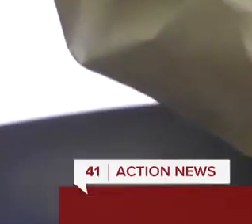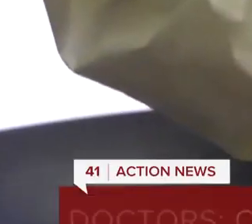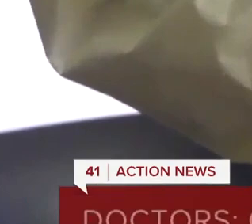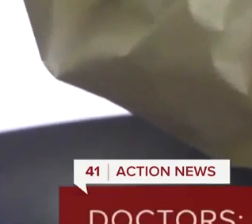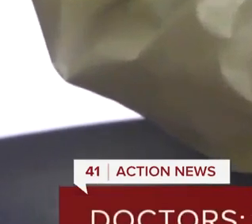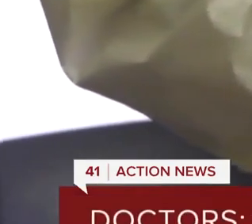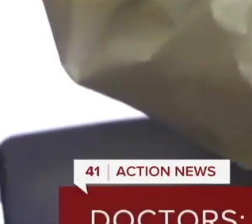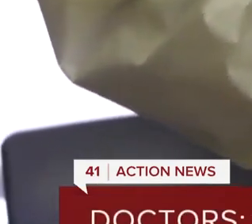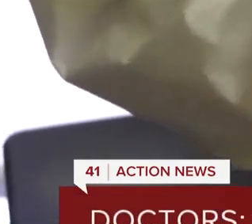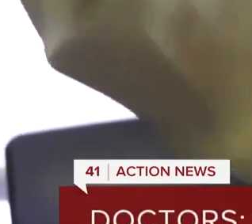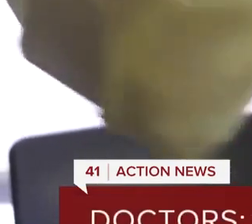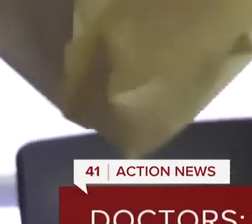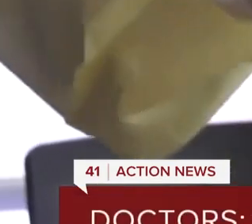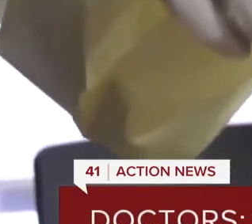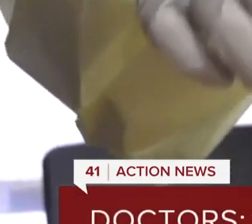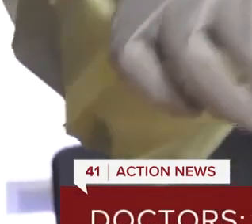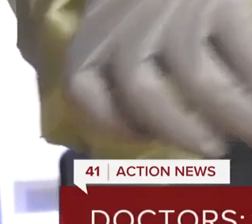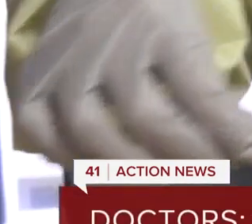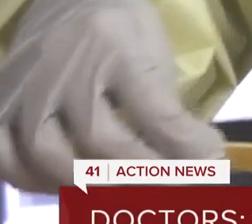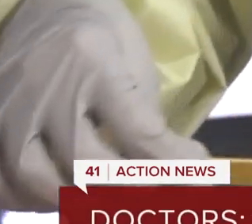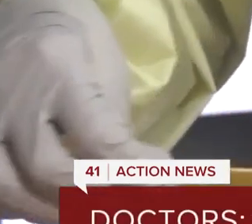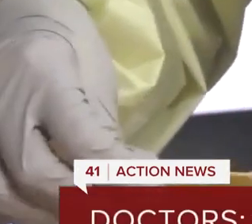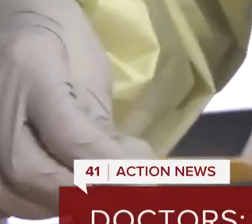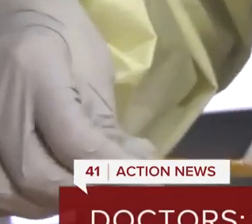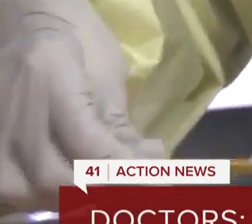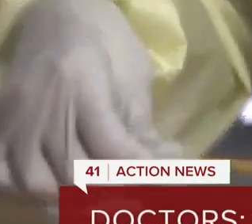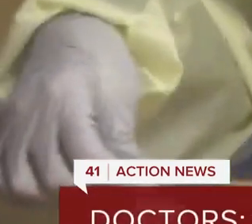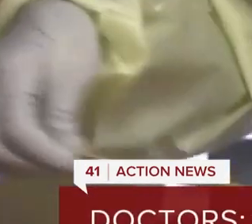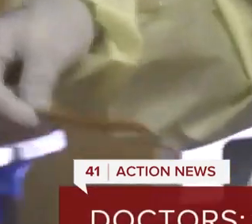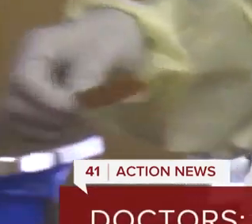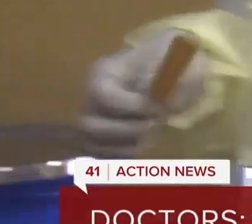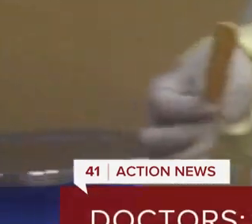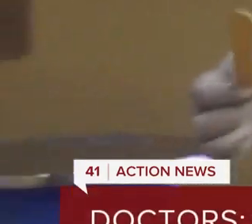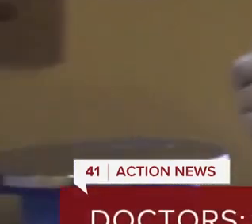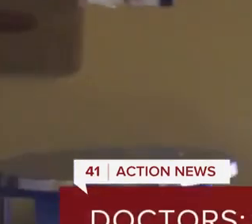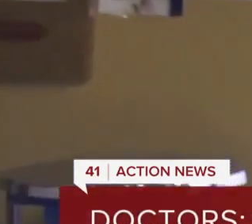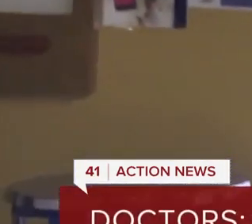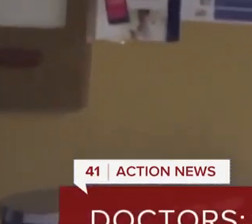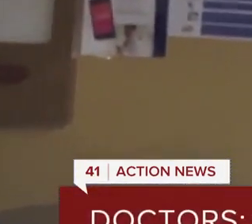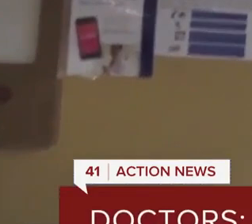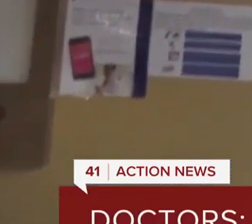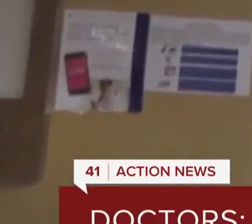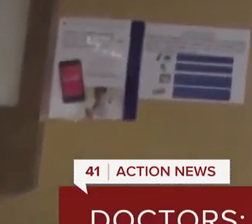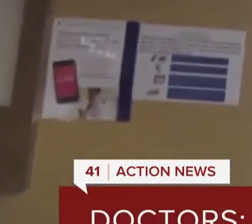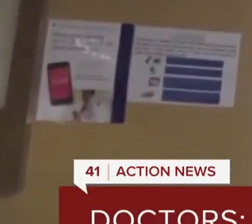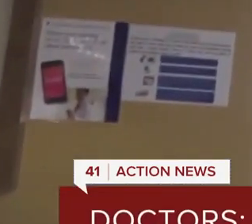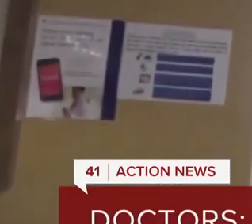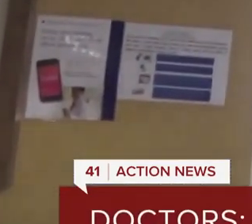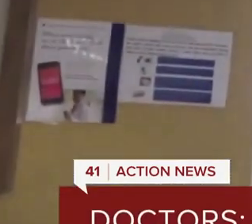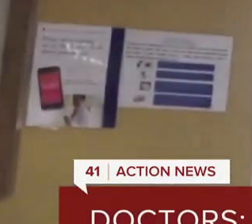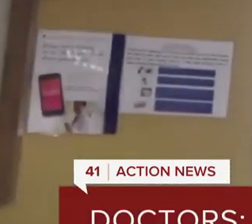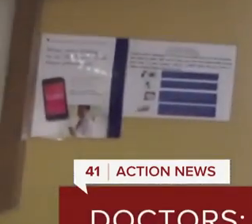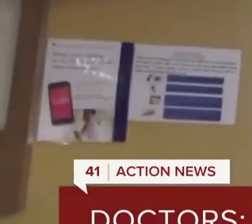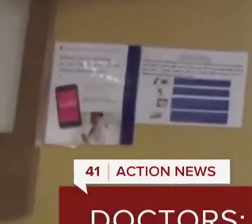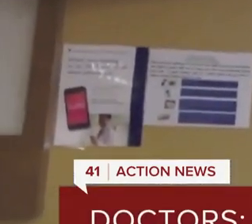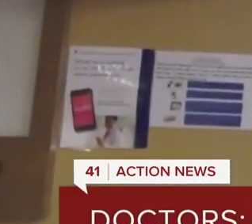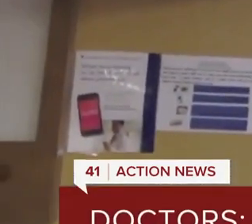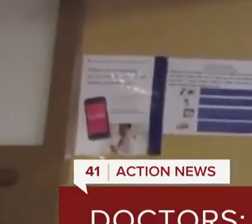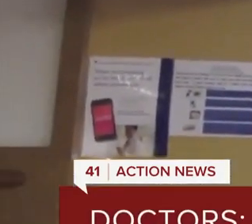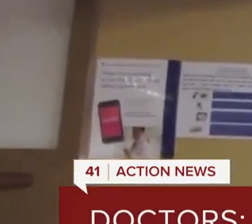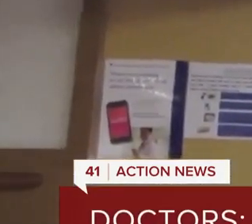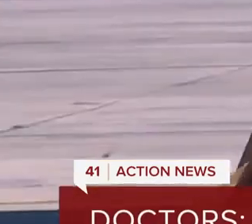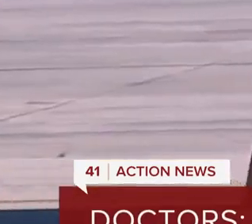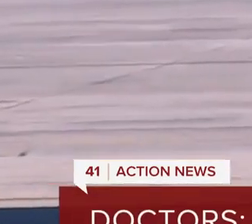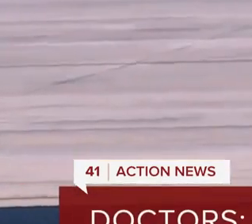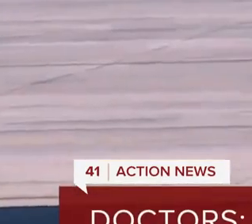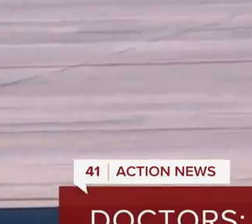president. Doctors at the University of Kansas Health System say it's common to test negative late one day and then test positive the next morning, which may have happened